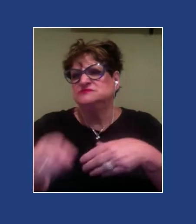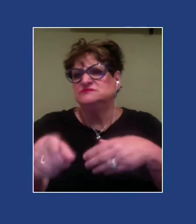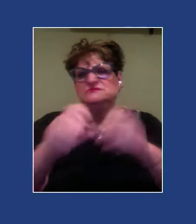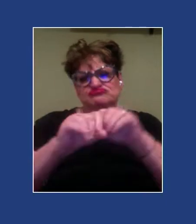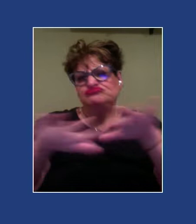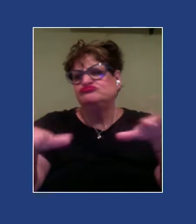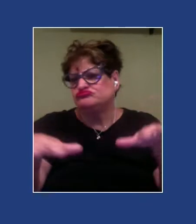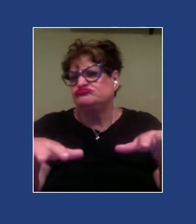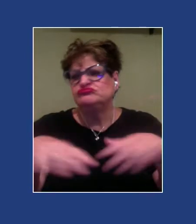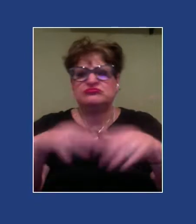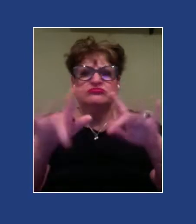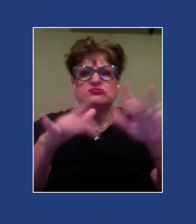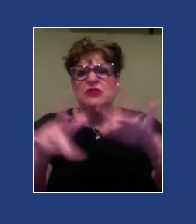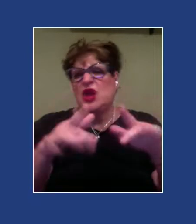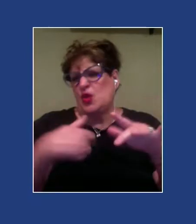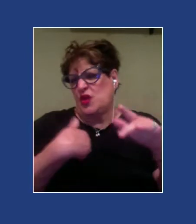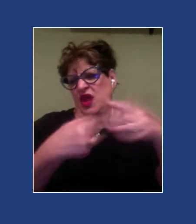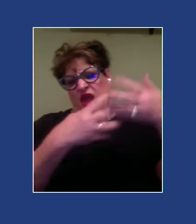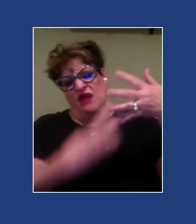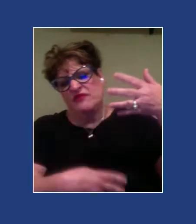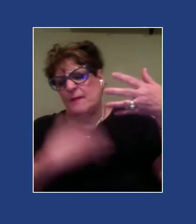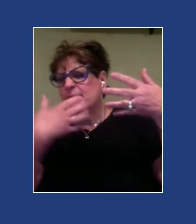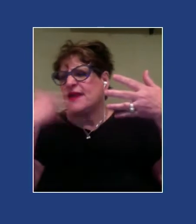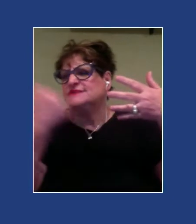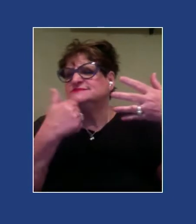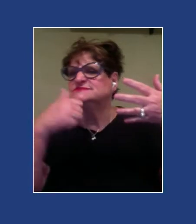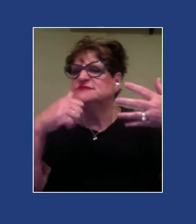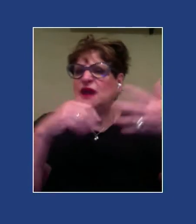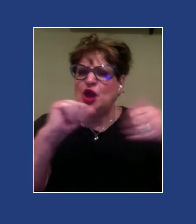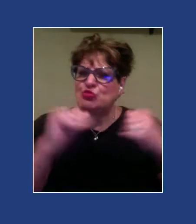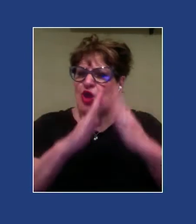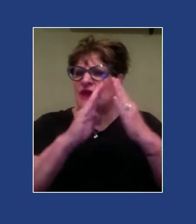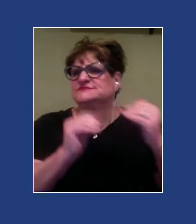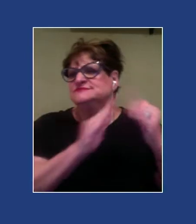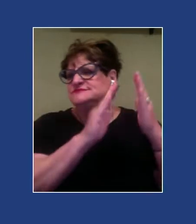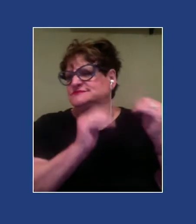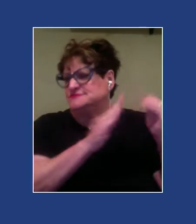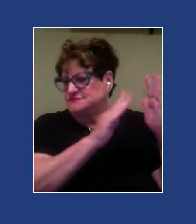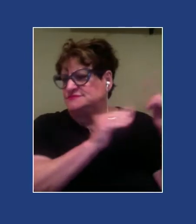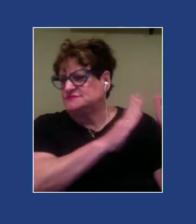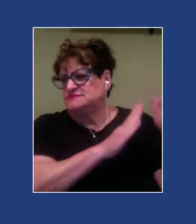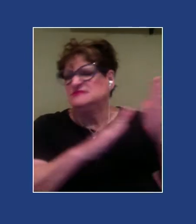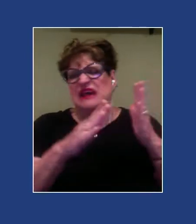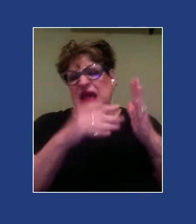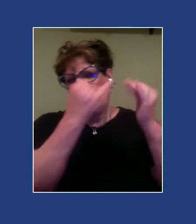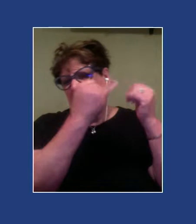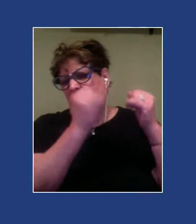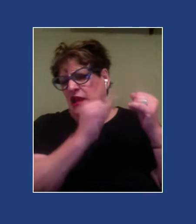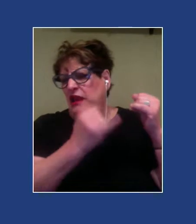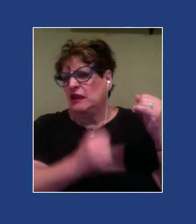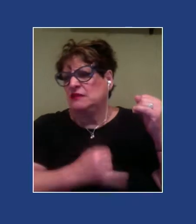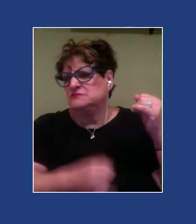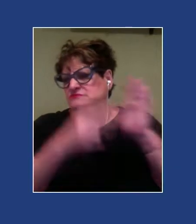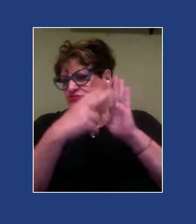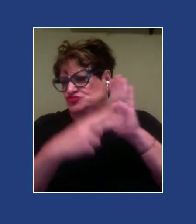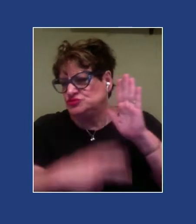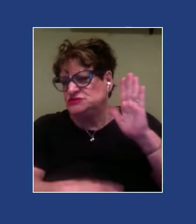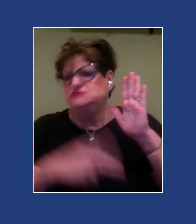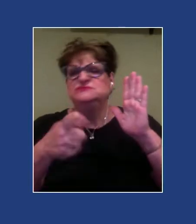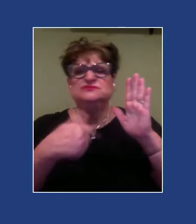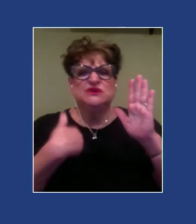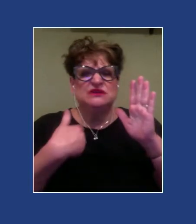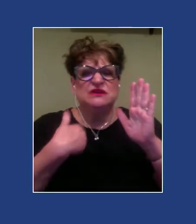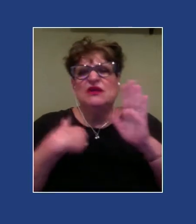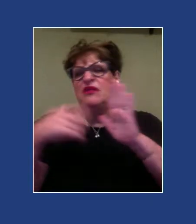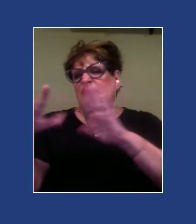practice guidelines and briefs, including this one on how to create a transgender health program within your organization. We have interactive learning modules,